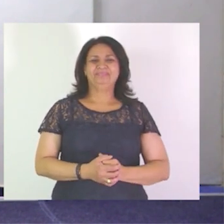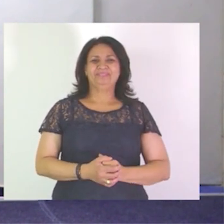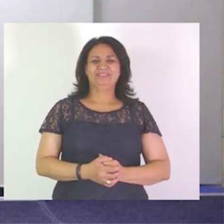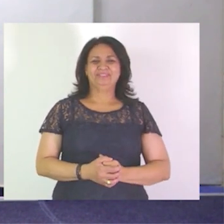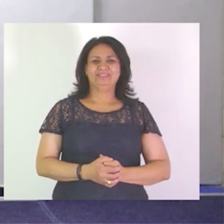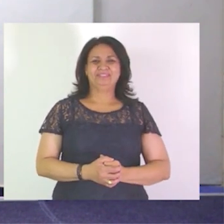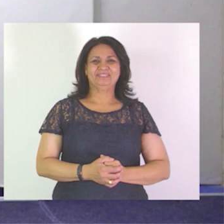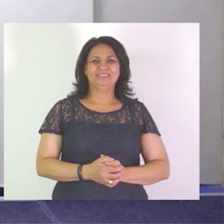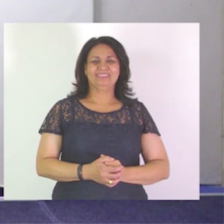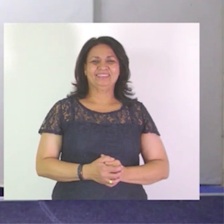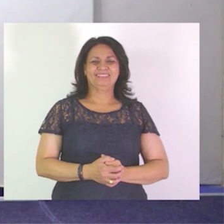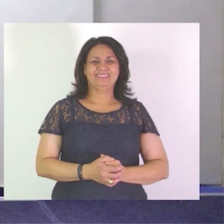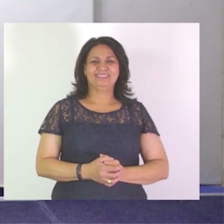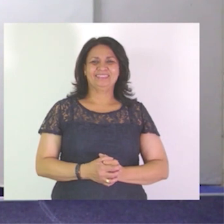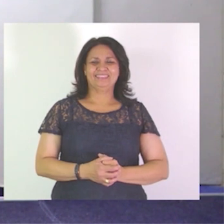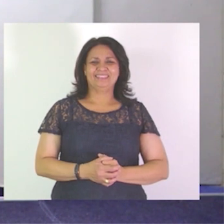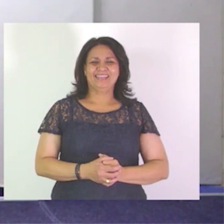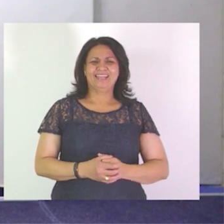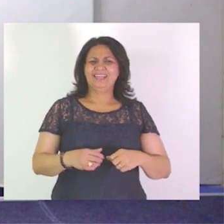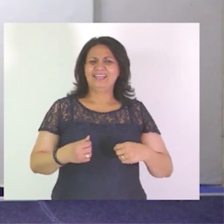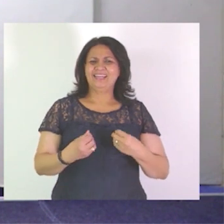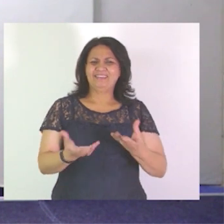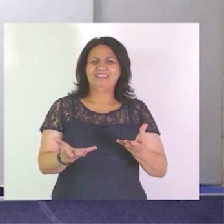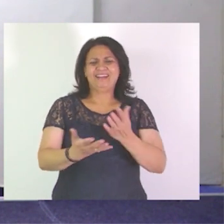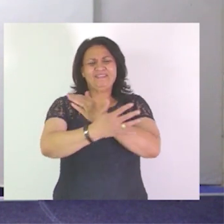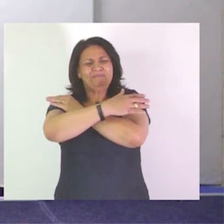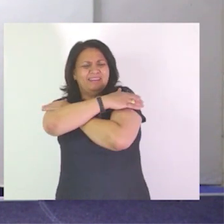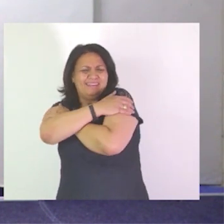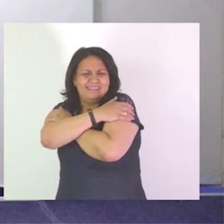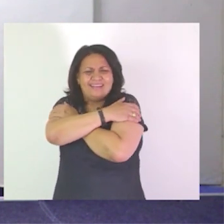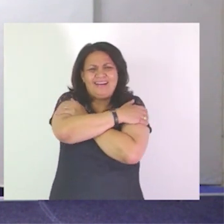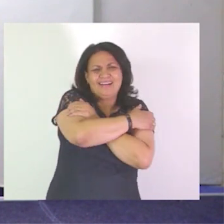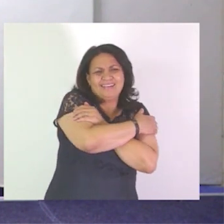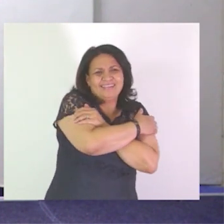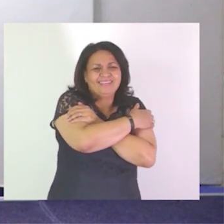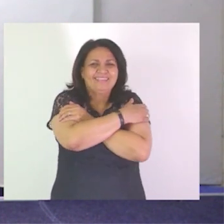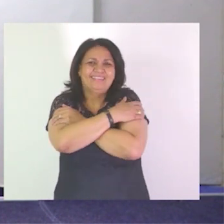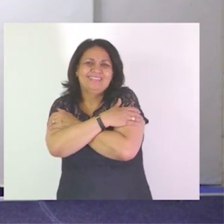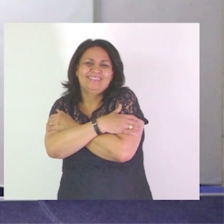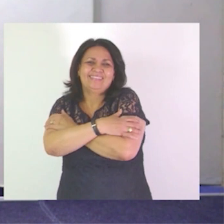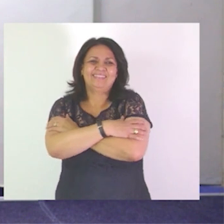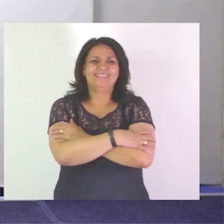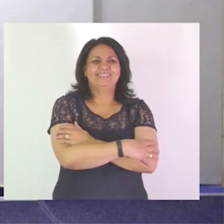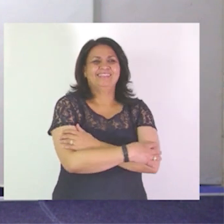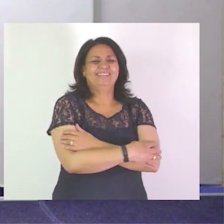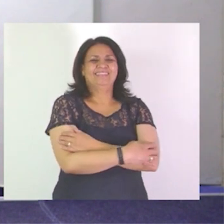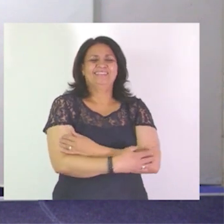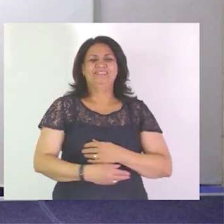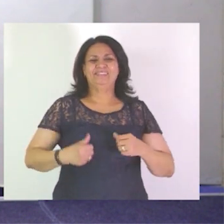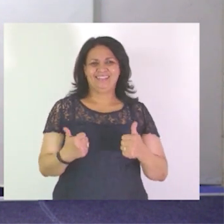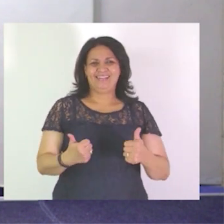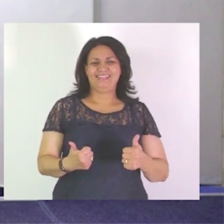If you did that one correct as well, give yourself a big hug. Huggy, huggy, huggy. Hug, hug, hug. Well